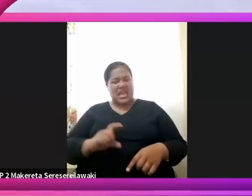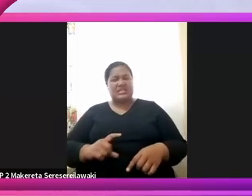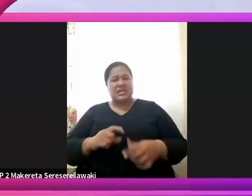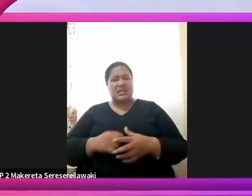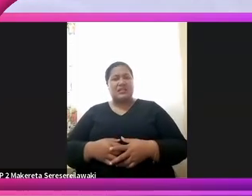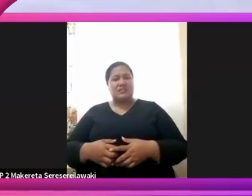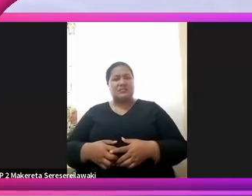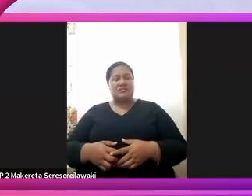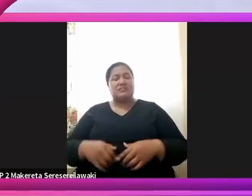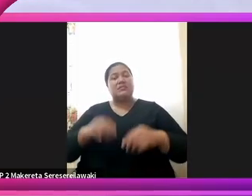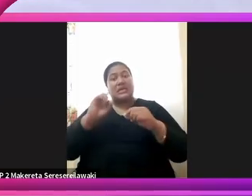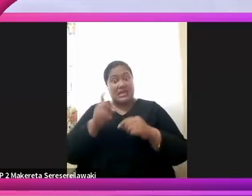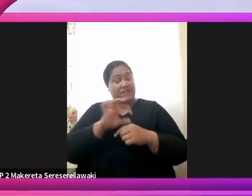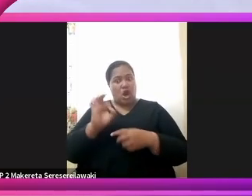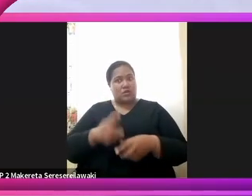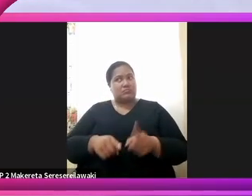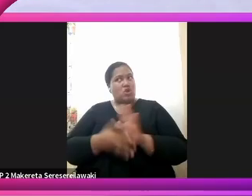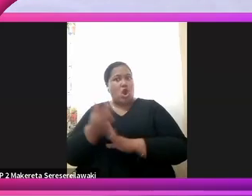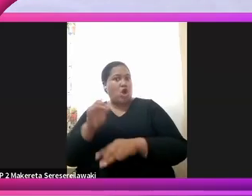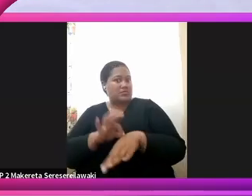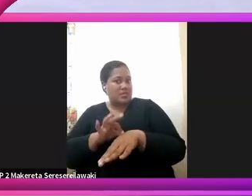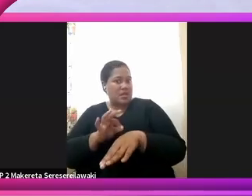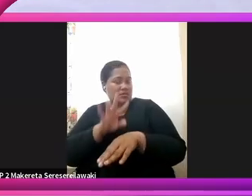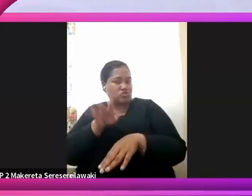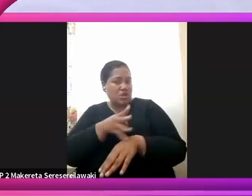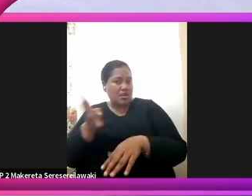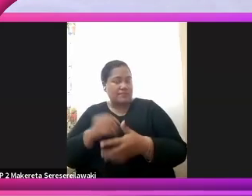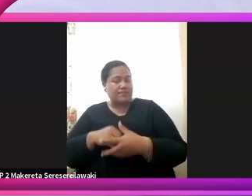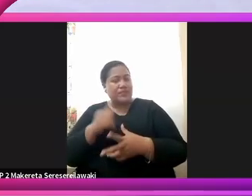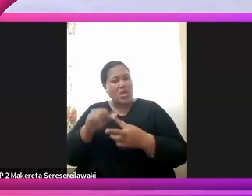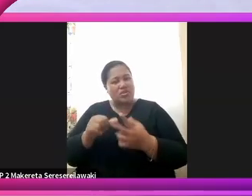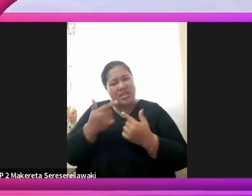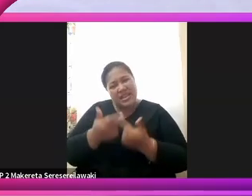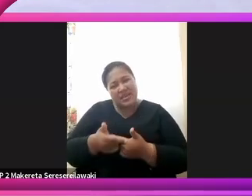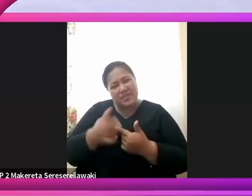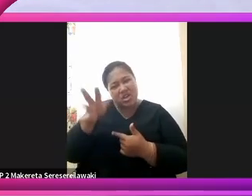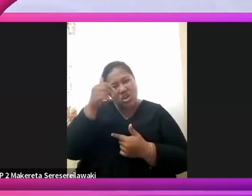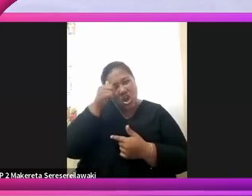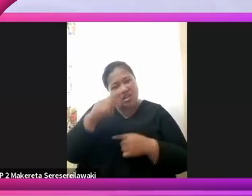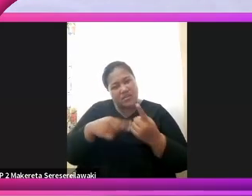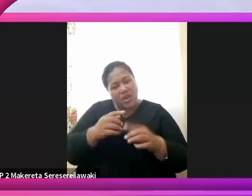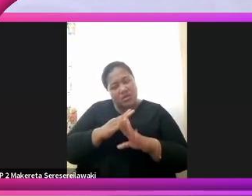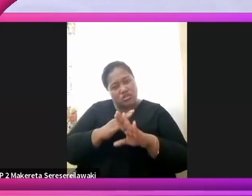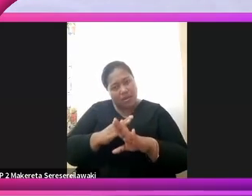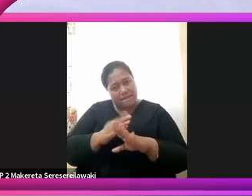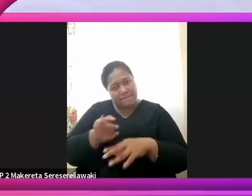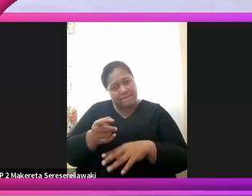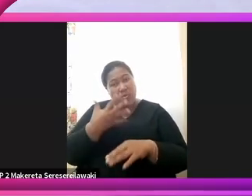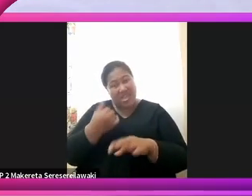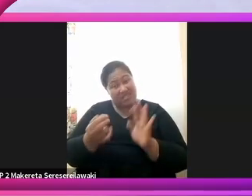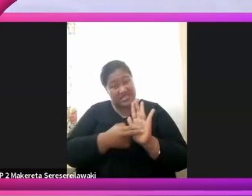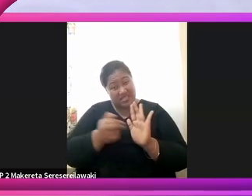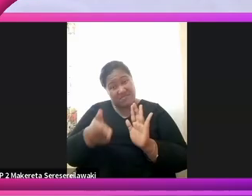you non-treat and keep it there. Also that we have limited all knowledge of preventions. We have stigma